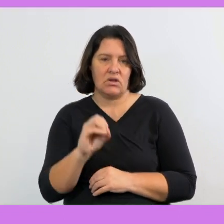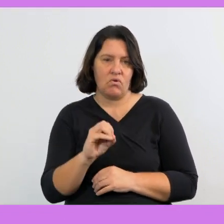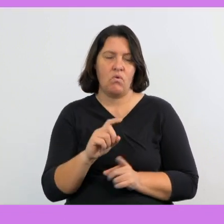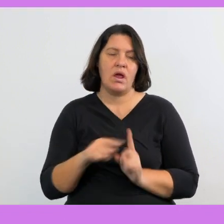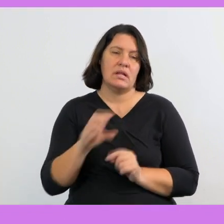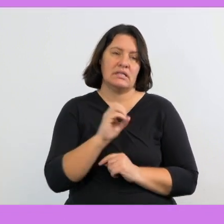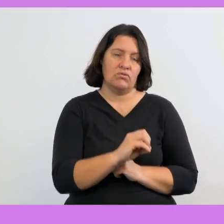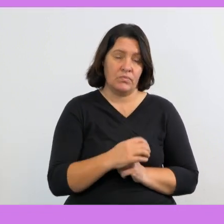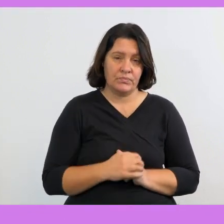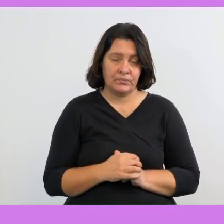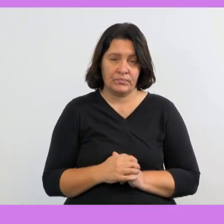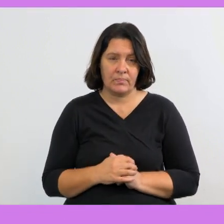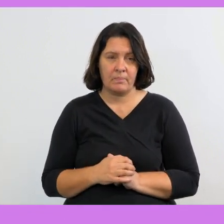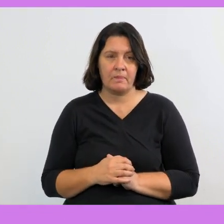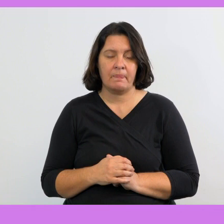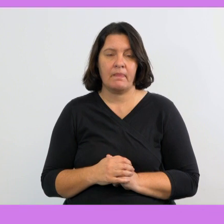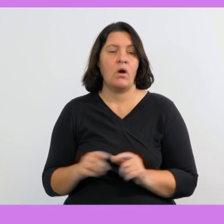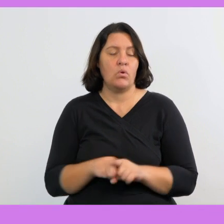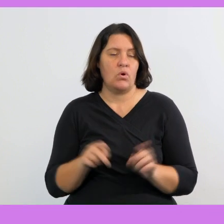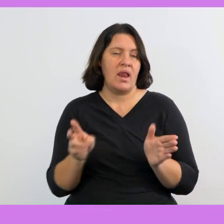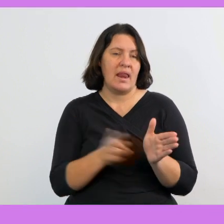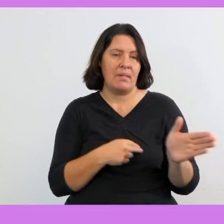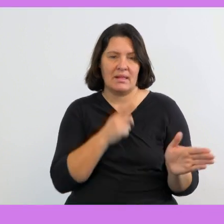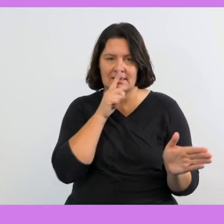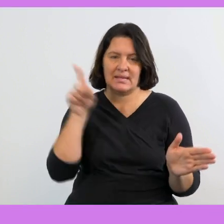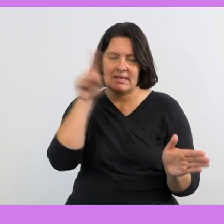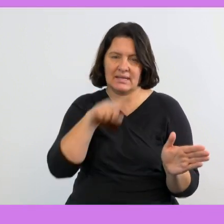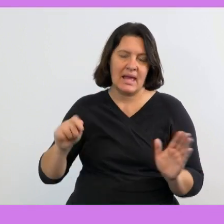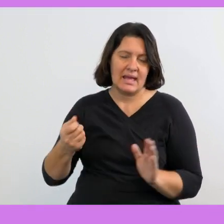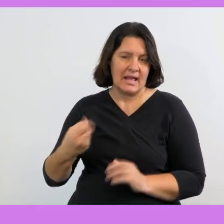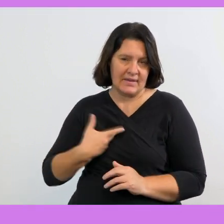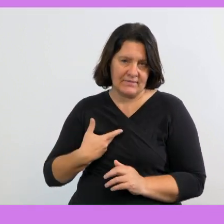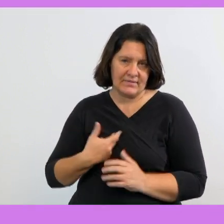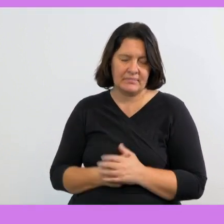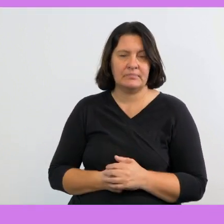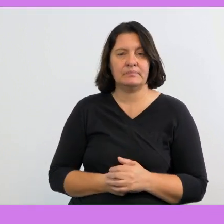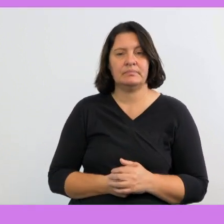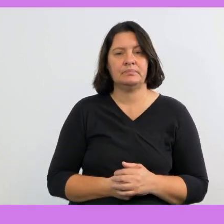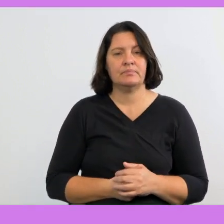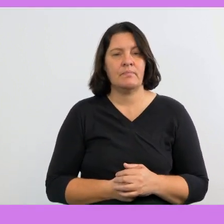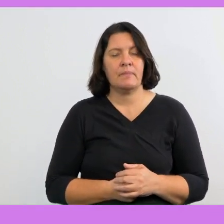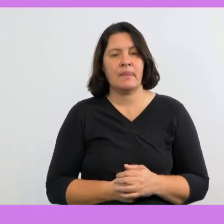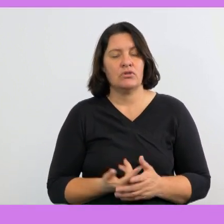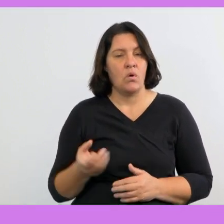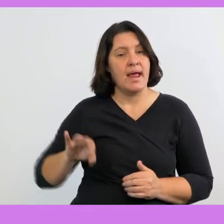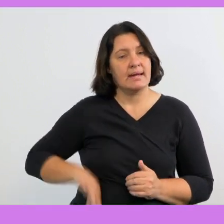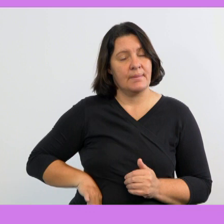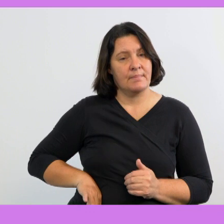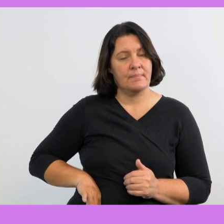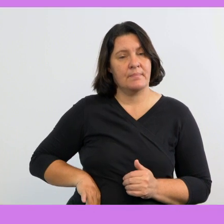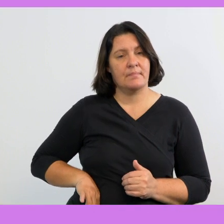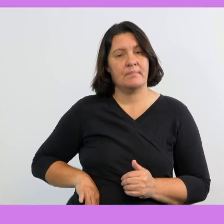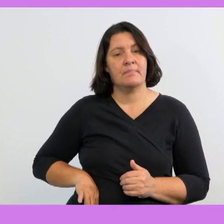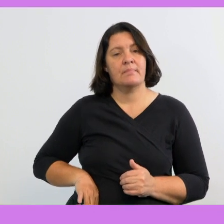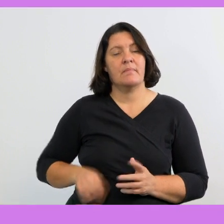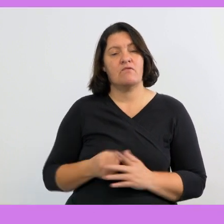at 0 and 0. Okay, so and there's also labeled here. They can see the key is given to us as well. Okay, so